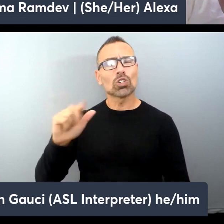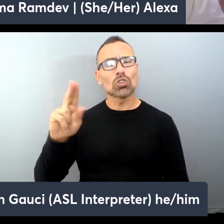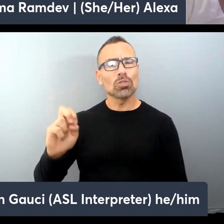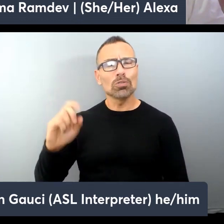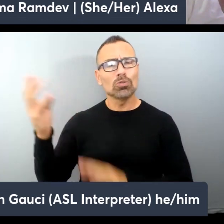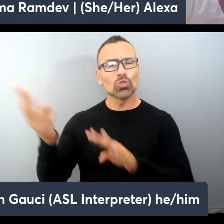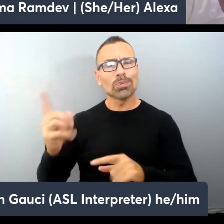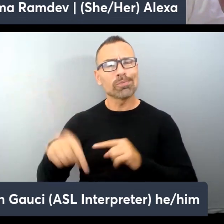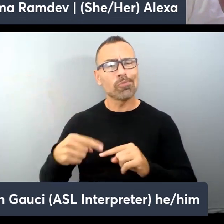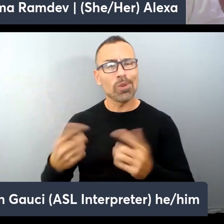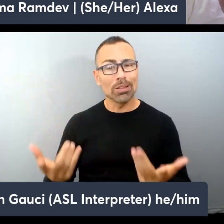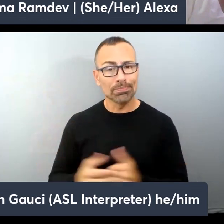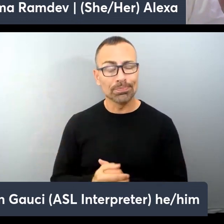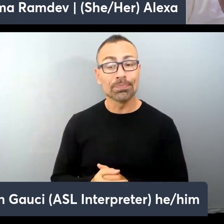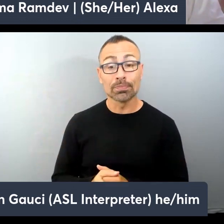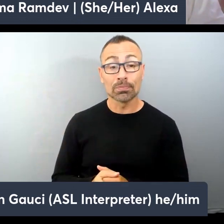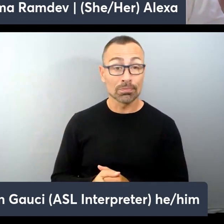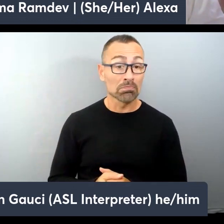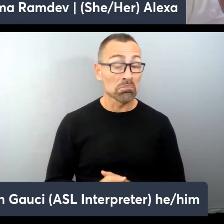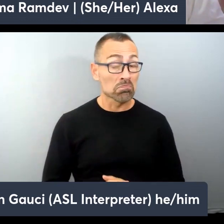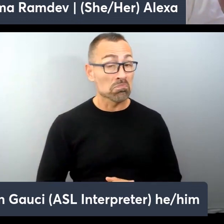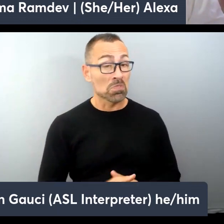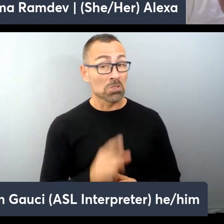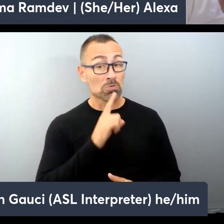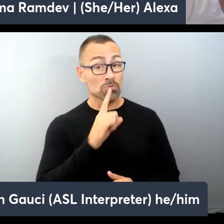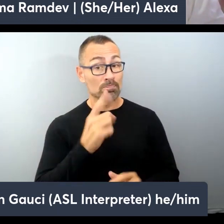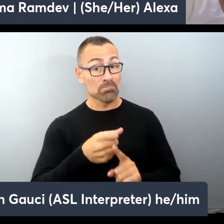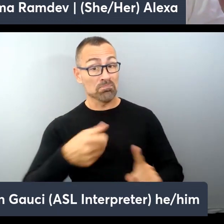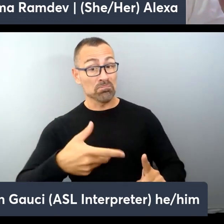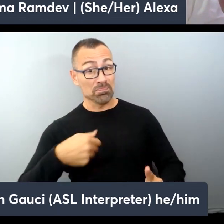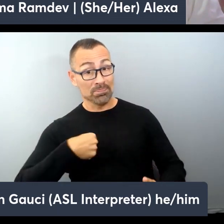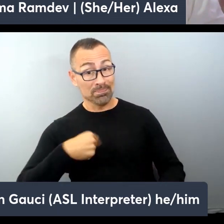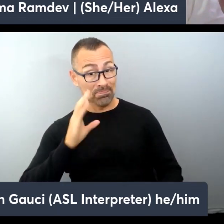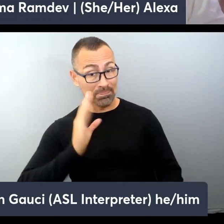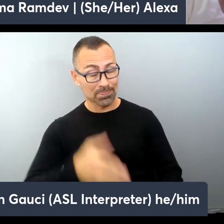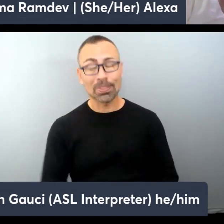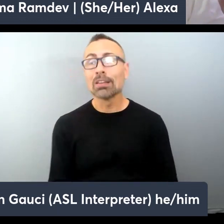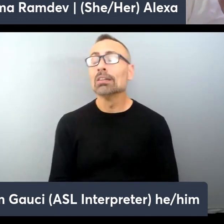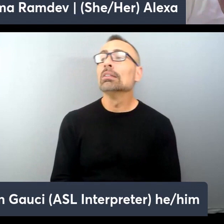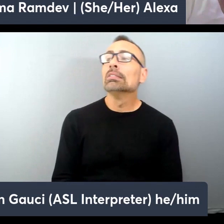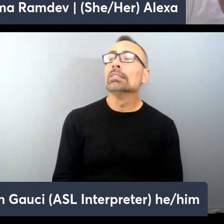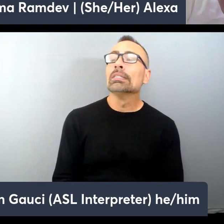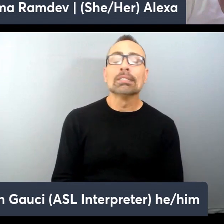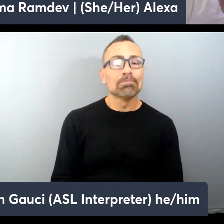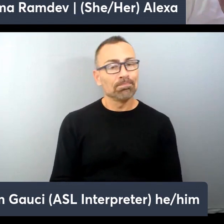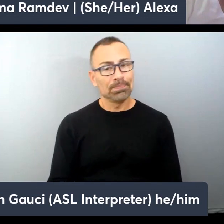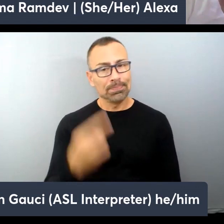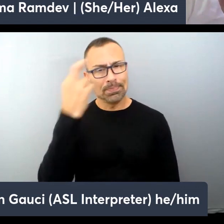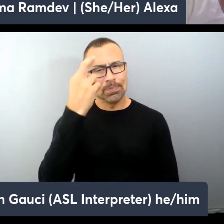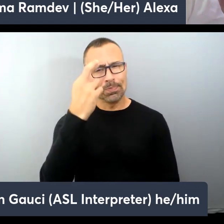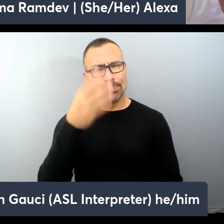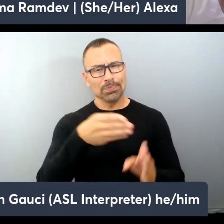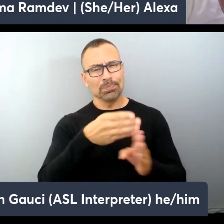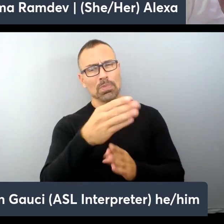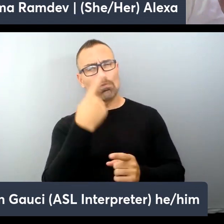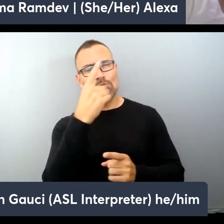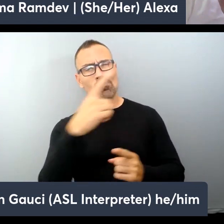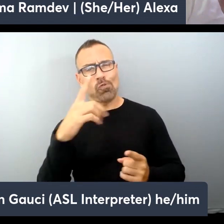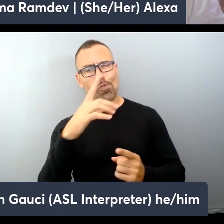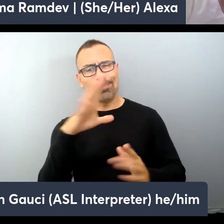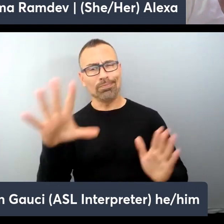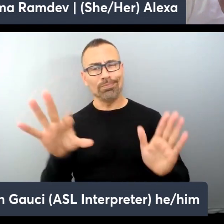them? So sure, let me expand on that. So the main reason customers choose Glue streaming